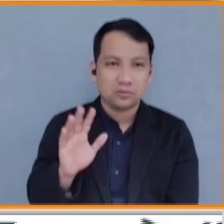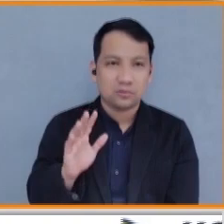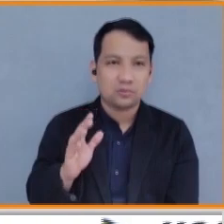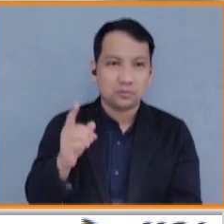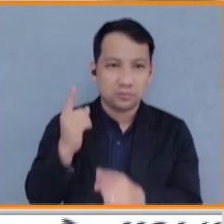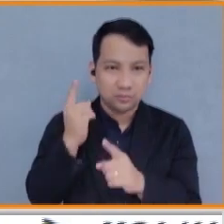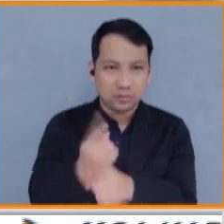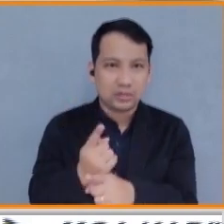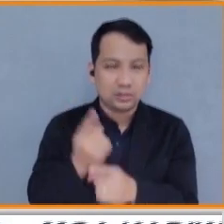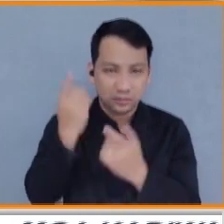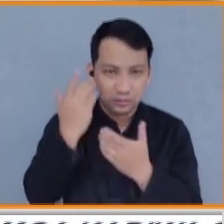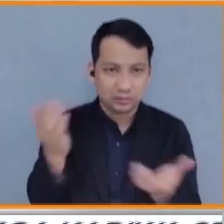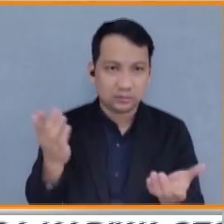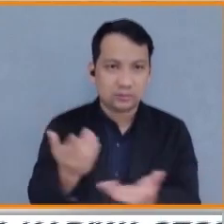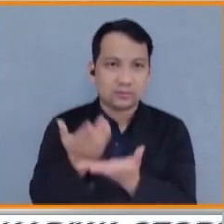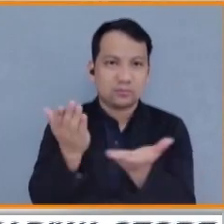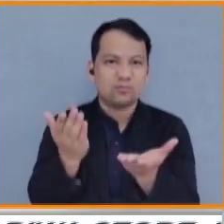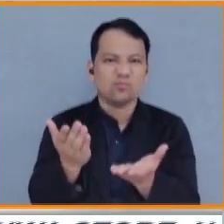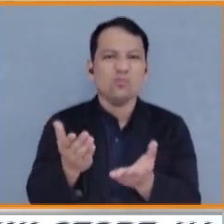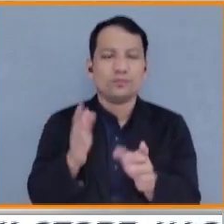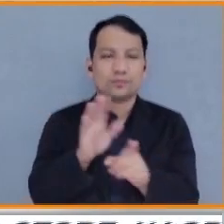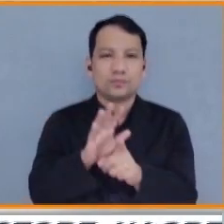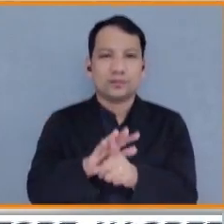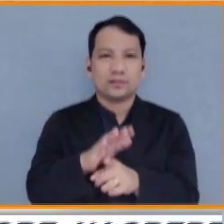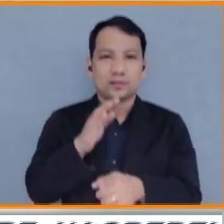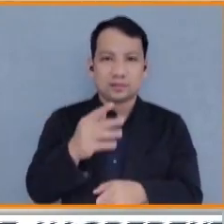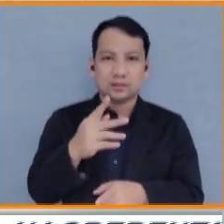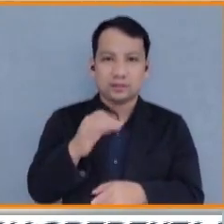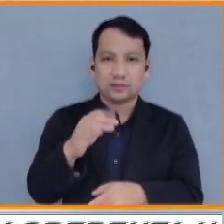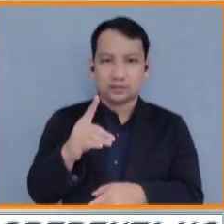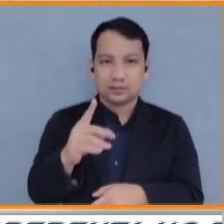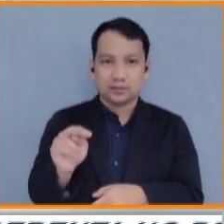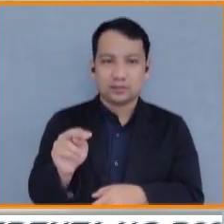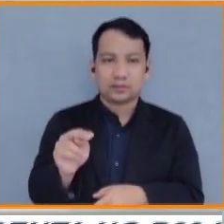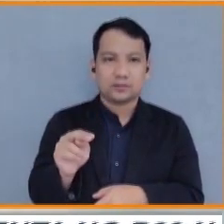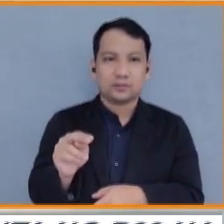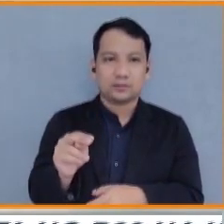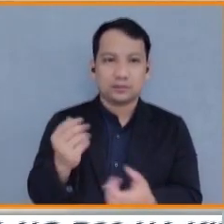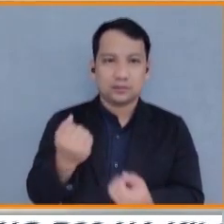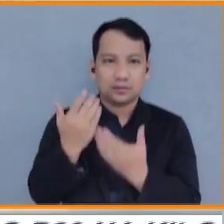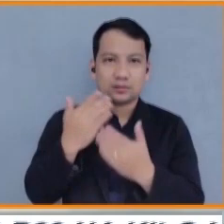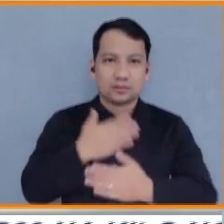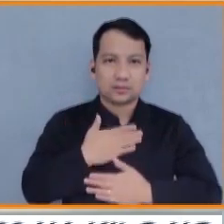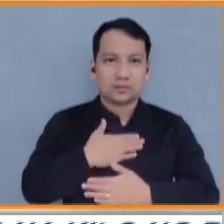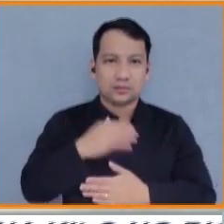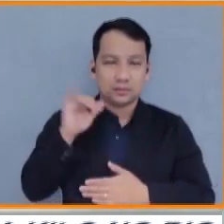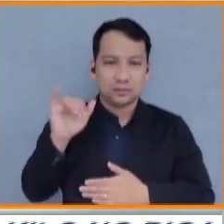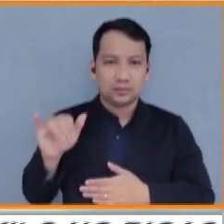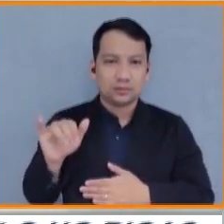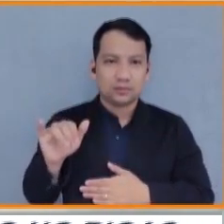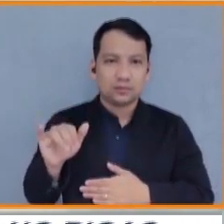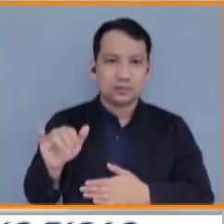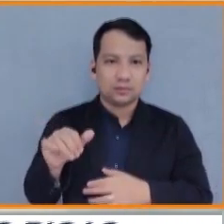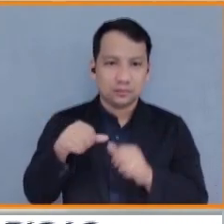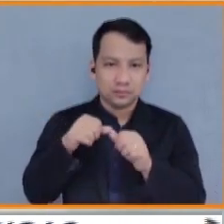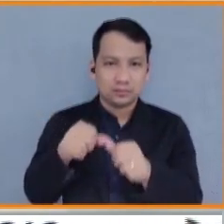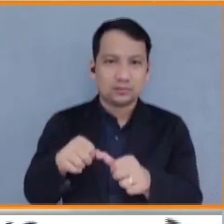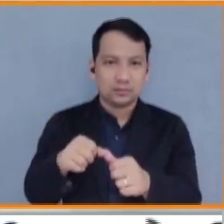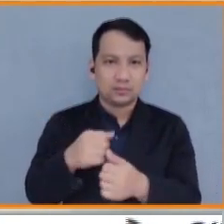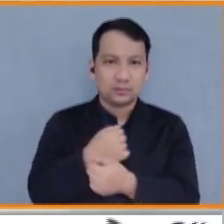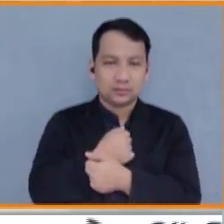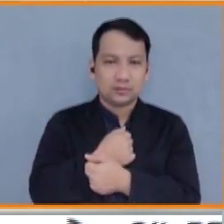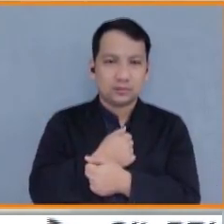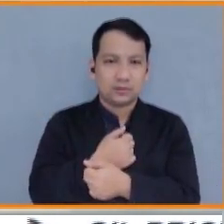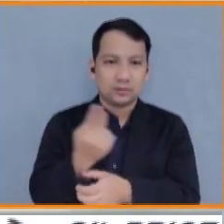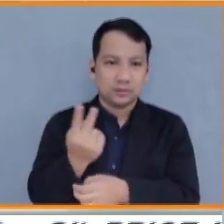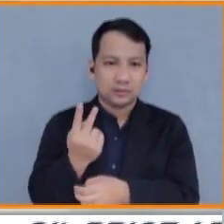fans ni Alden at Kath na matagal nang humihiling ng happy ending at continuation ng love story ng kanilang